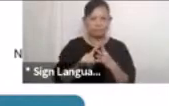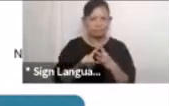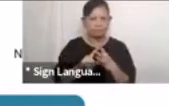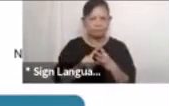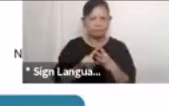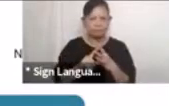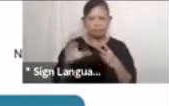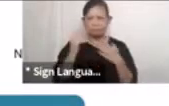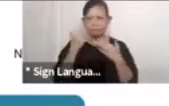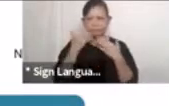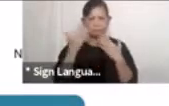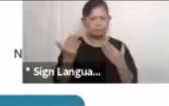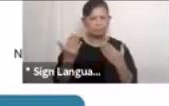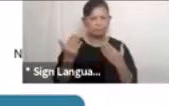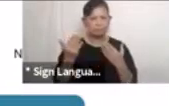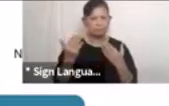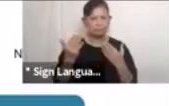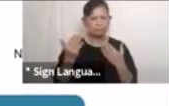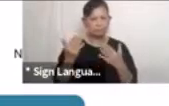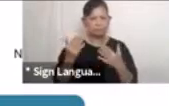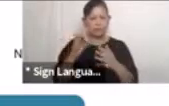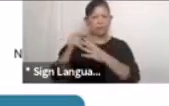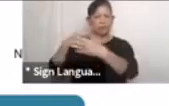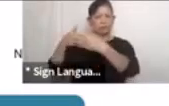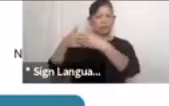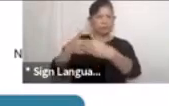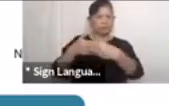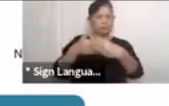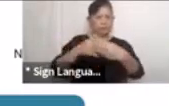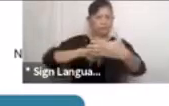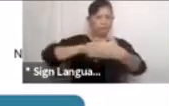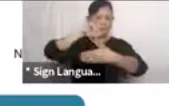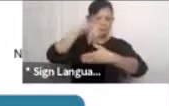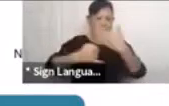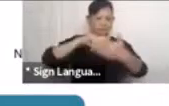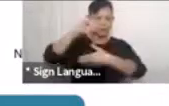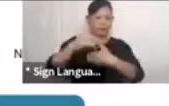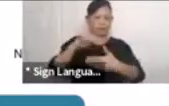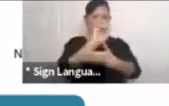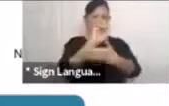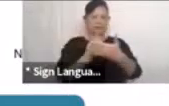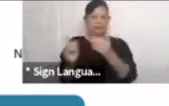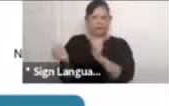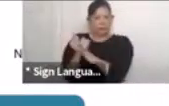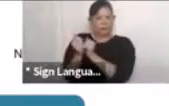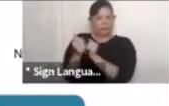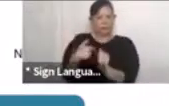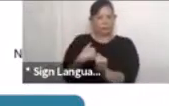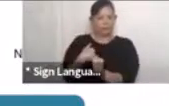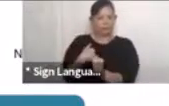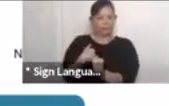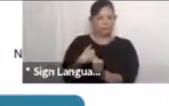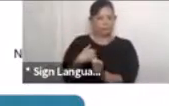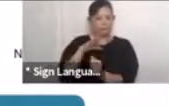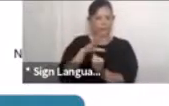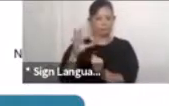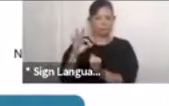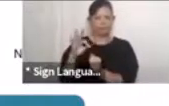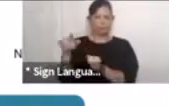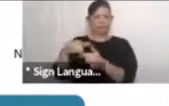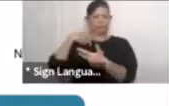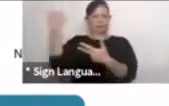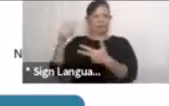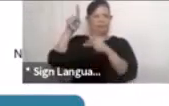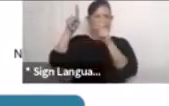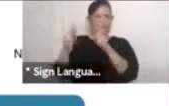who was the who led the project from the beginning, who co-designed the project with me, and also Shailani Paliyavadana, who's leading the project right